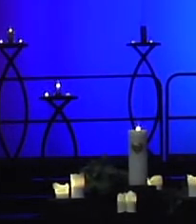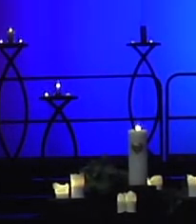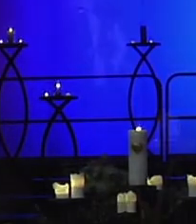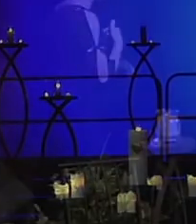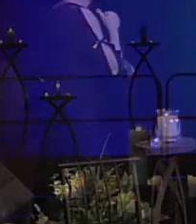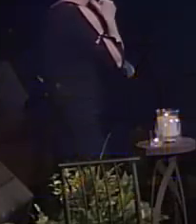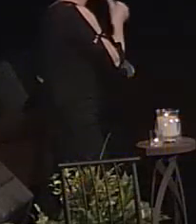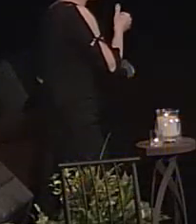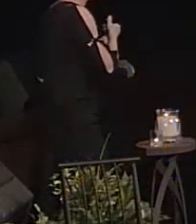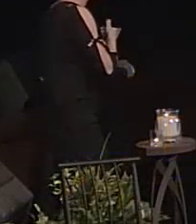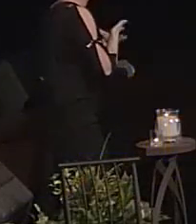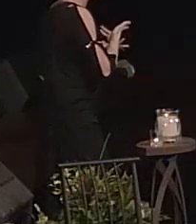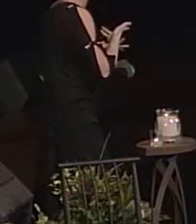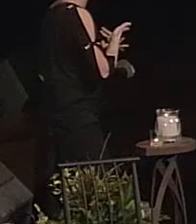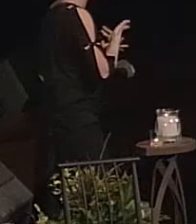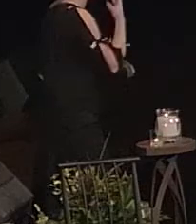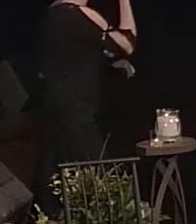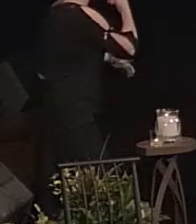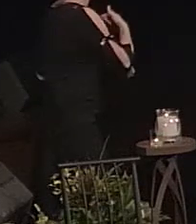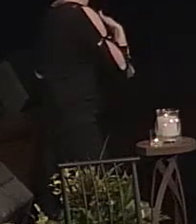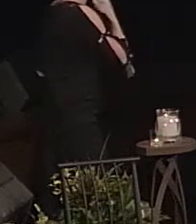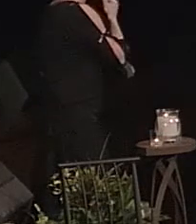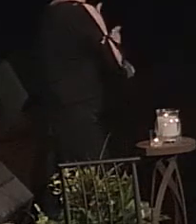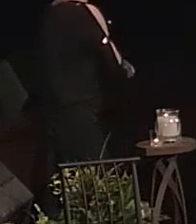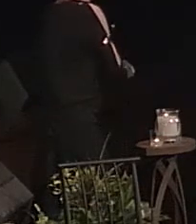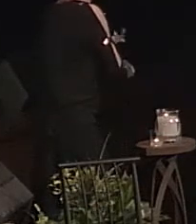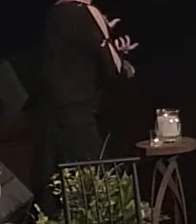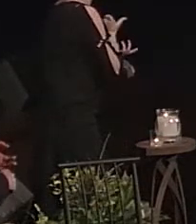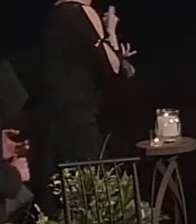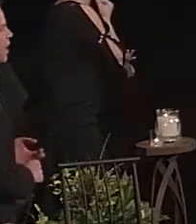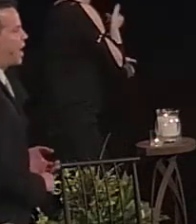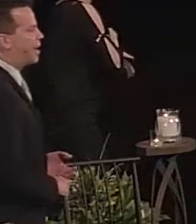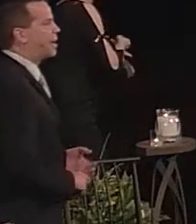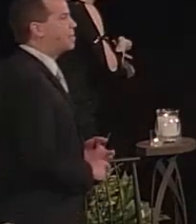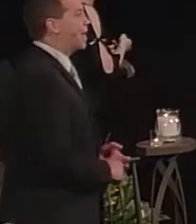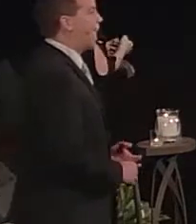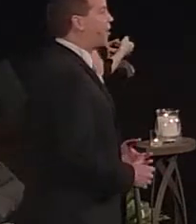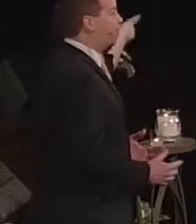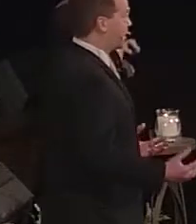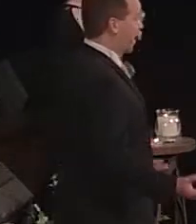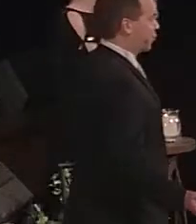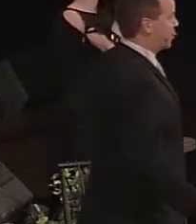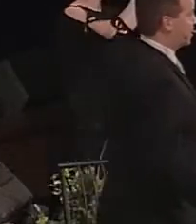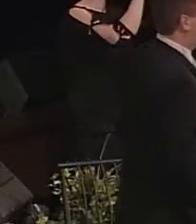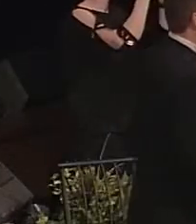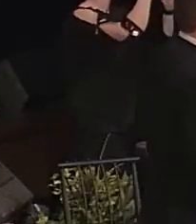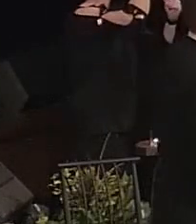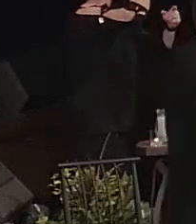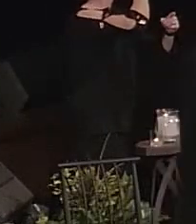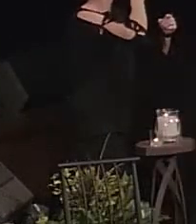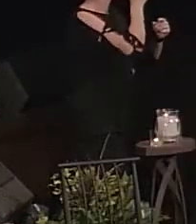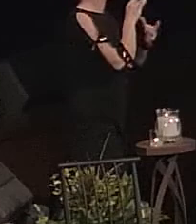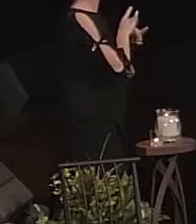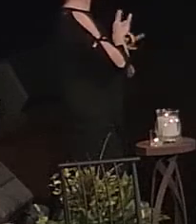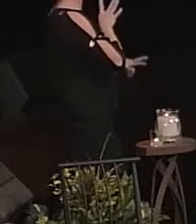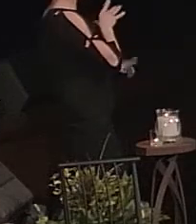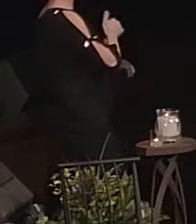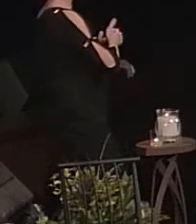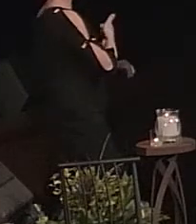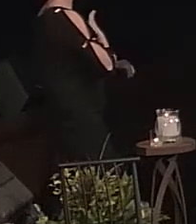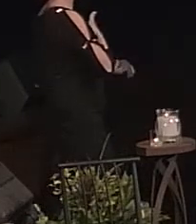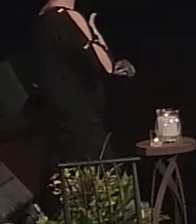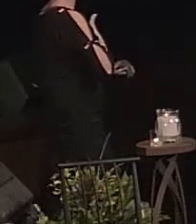yourself. You can't be in touch with God and be out of touch with yourself.